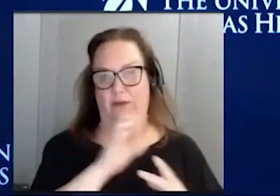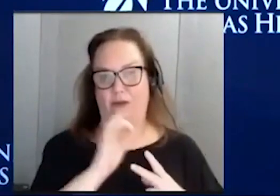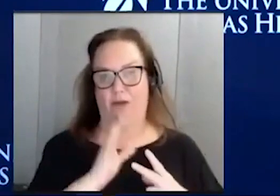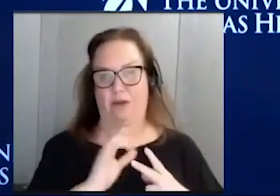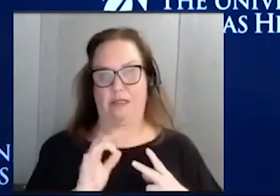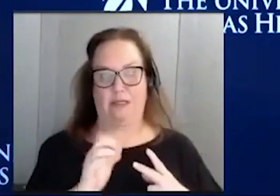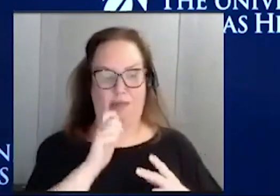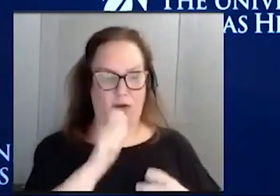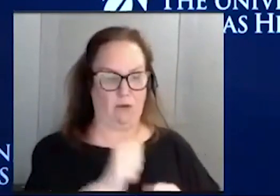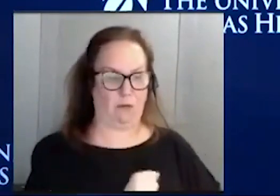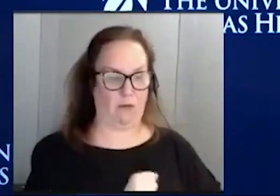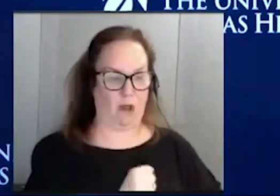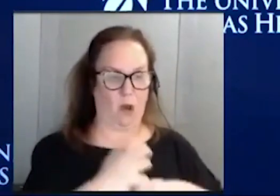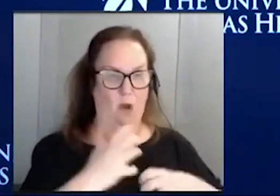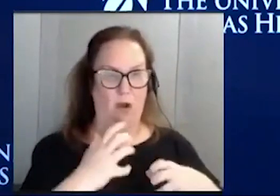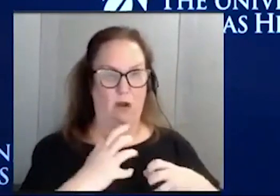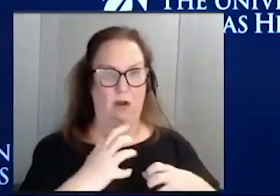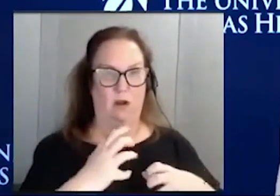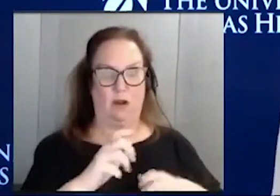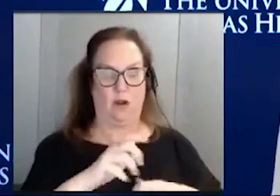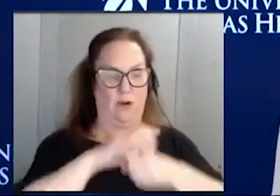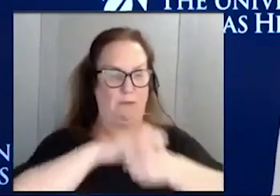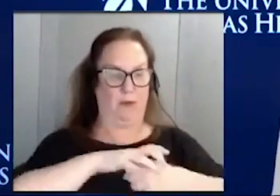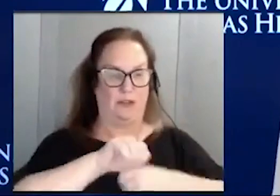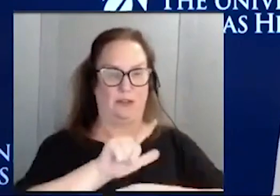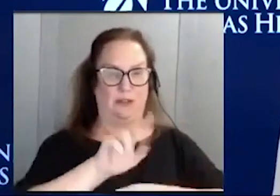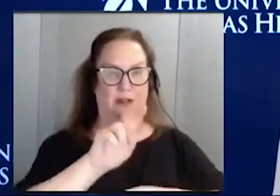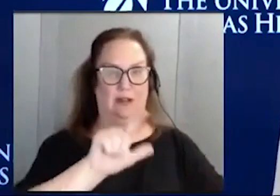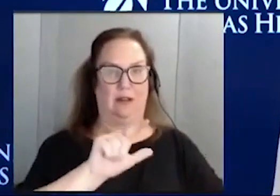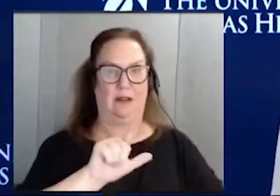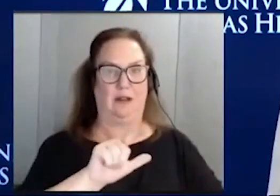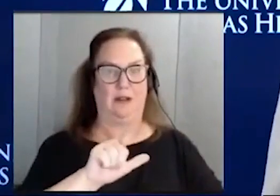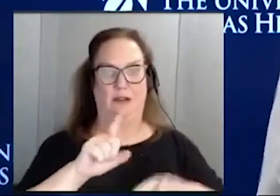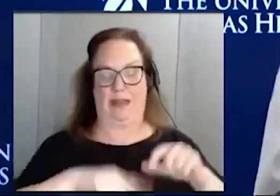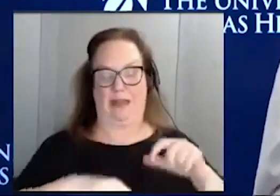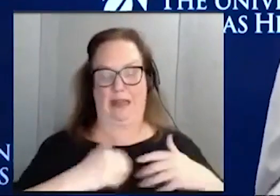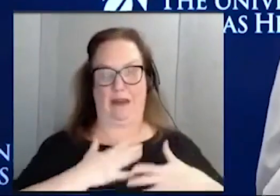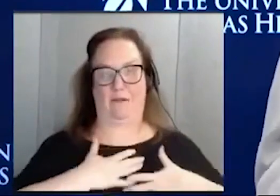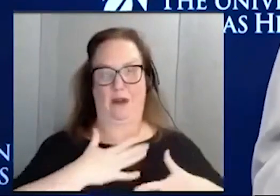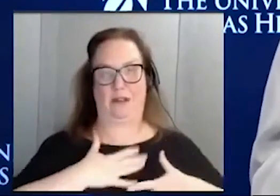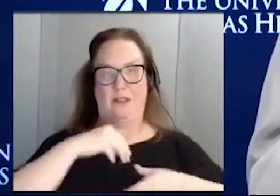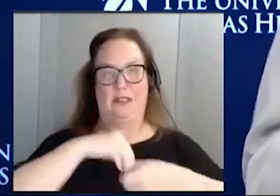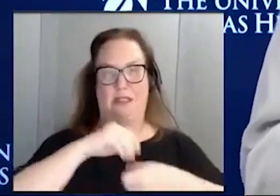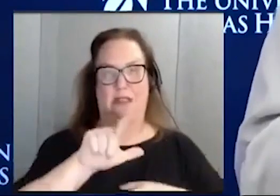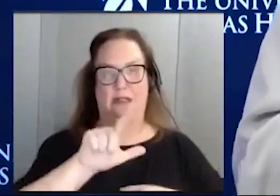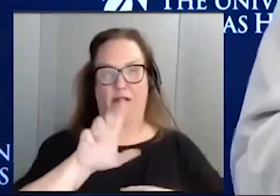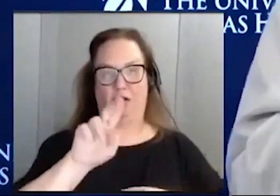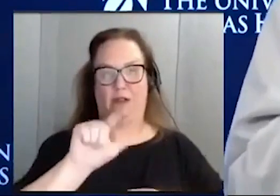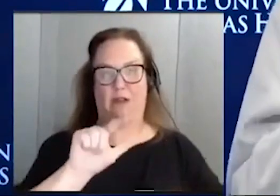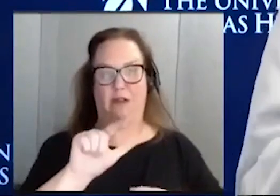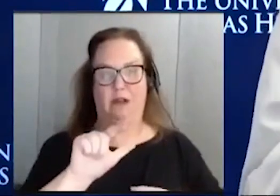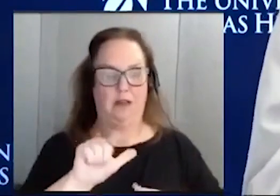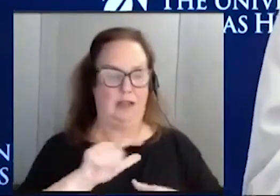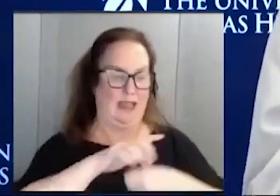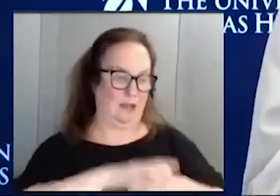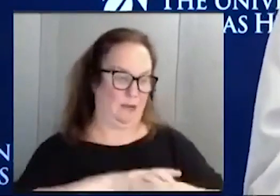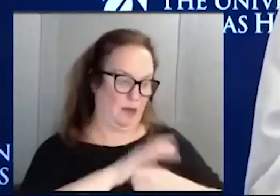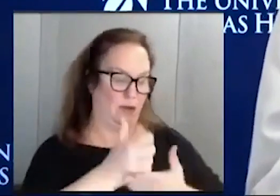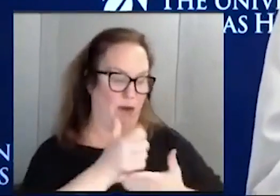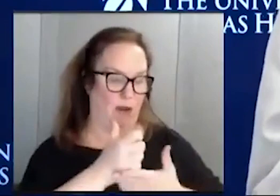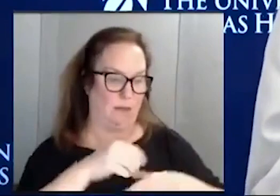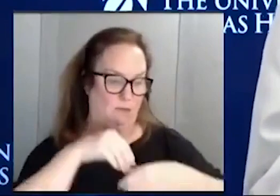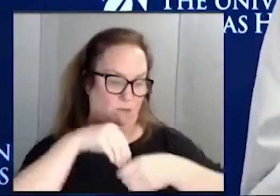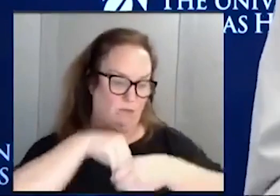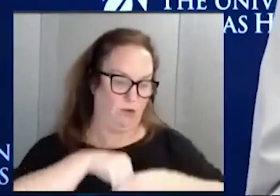balloon up enough, you don't get the pressure in the lung, and then you can't get enough oxygen into your lung. And the pressure helps push the air into